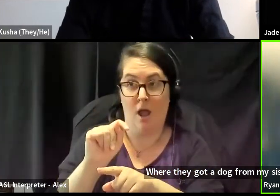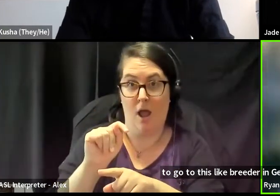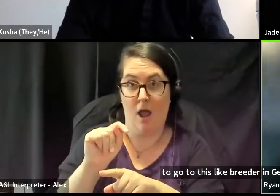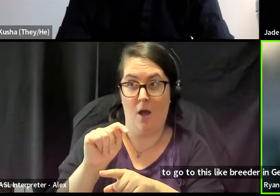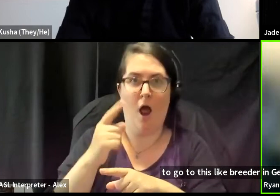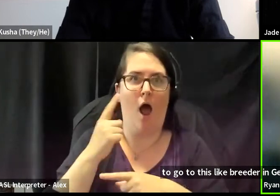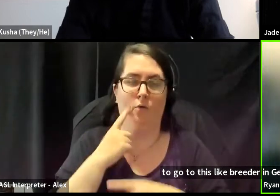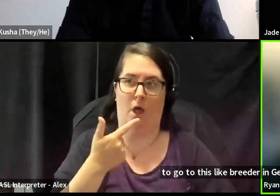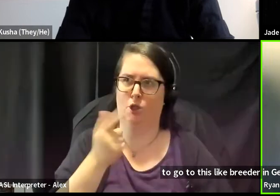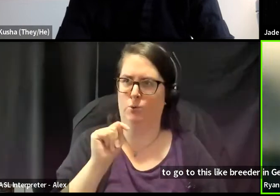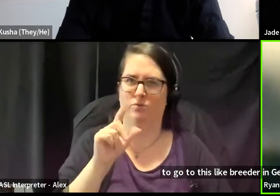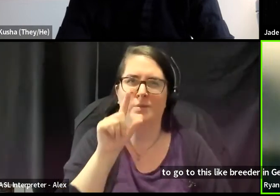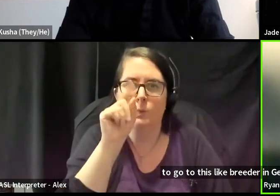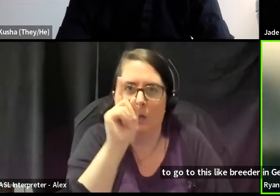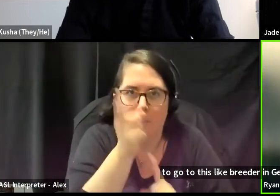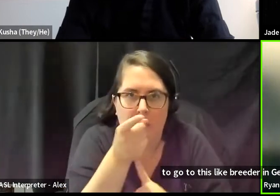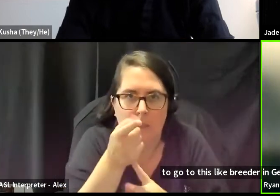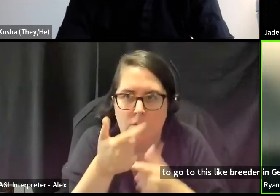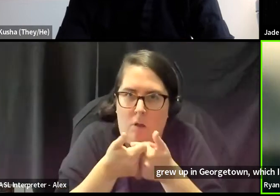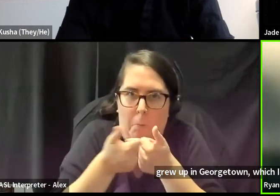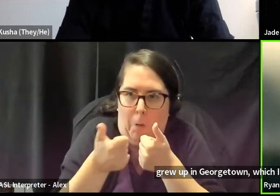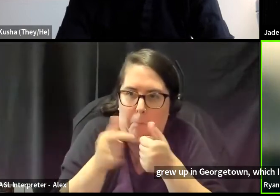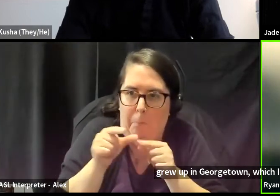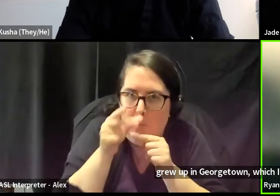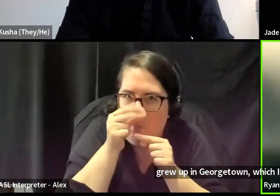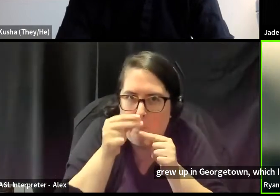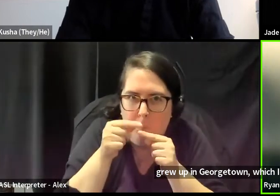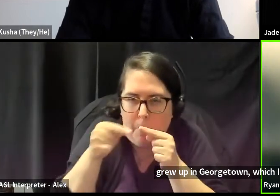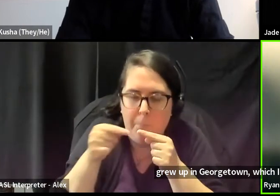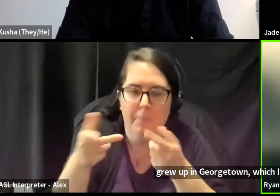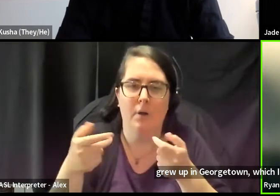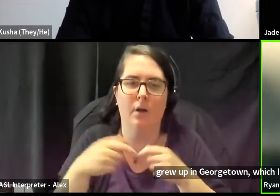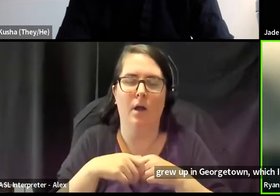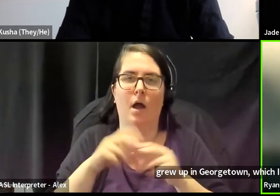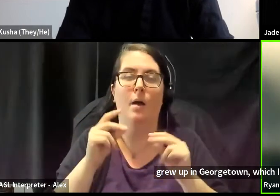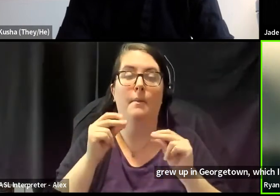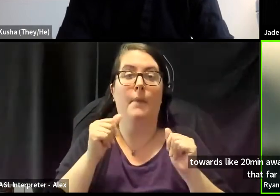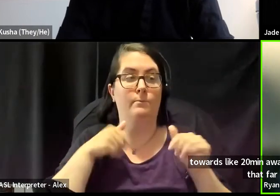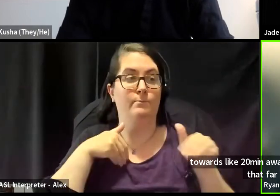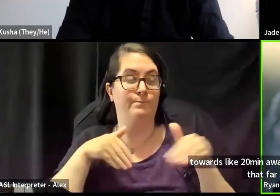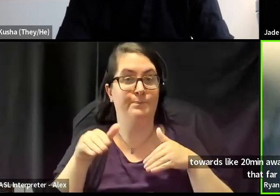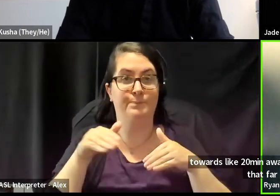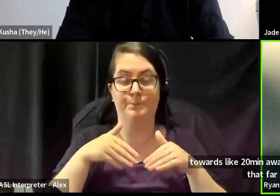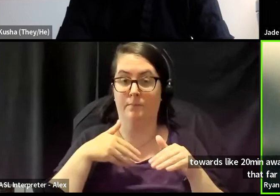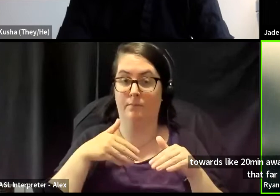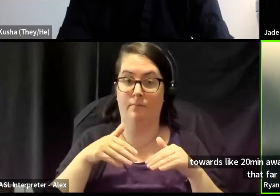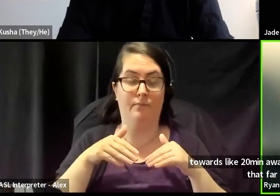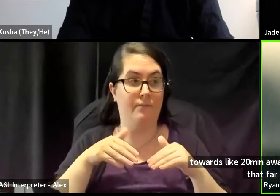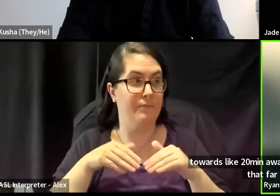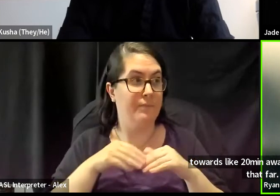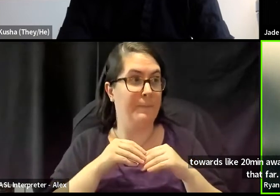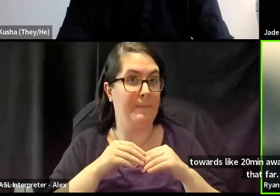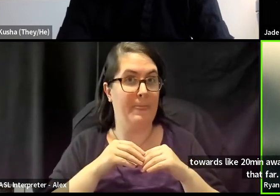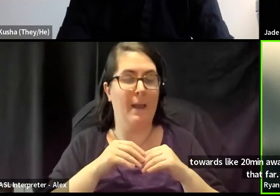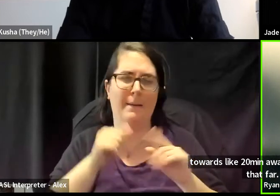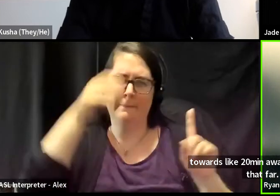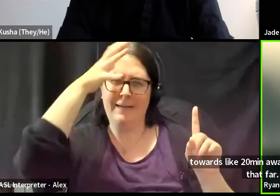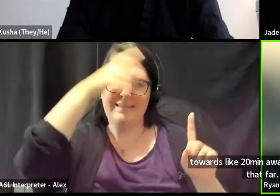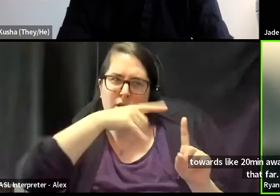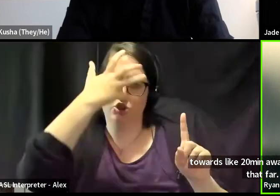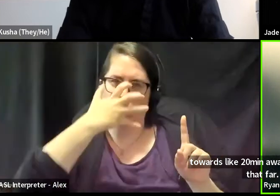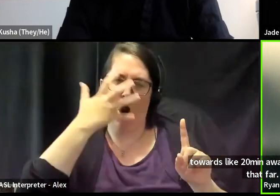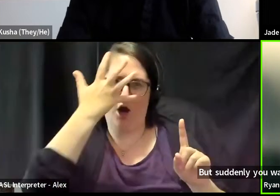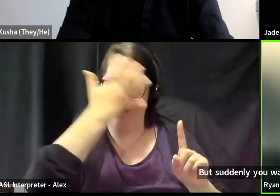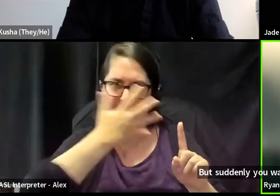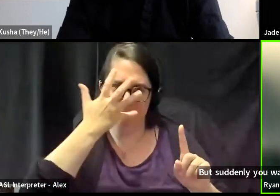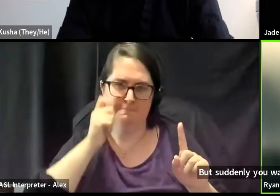thinking Georgetown's like 20 minutes away, like it's not that far. But suddenly you like walking down the street, and my dad is like a dark-skinned Indo-Caribbean